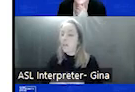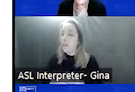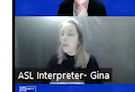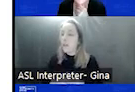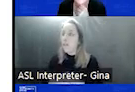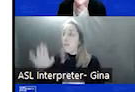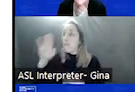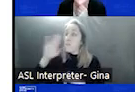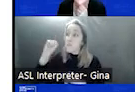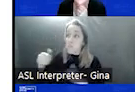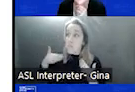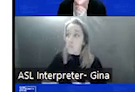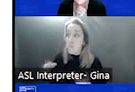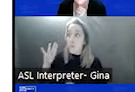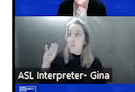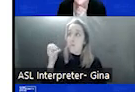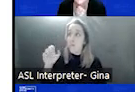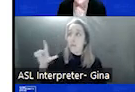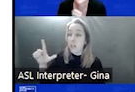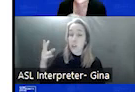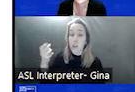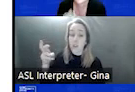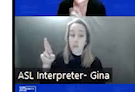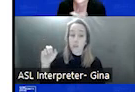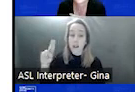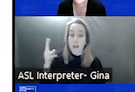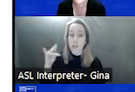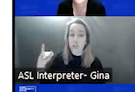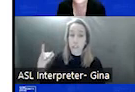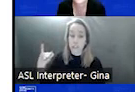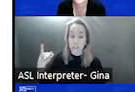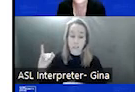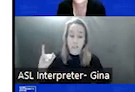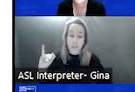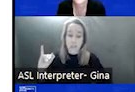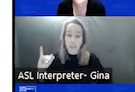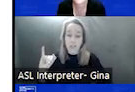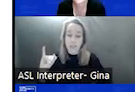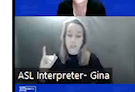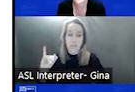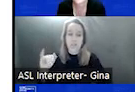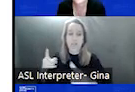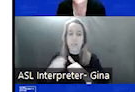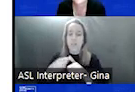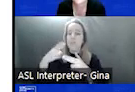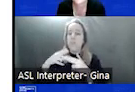Hi, yes. My name is Michael Hirachi. My first name is spelled